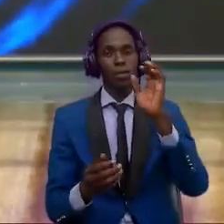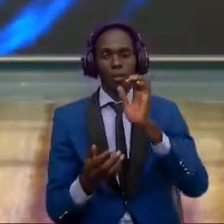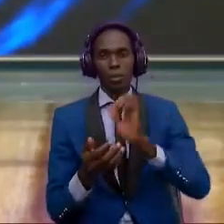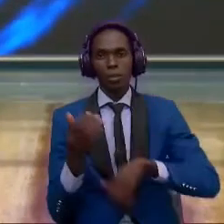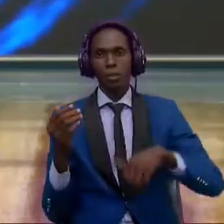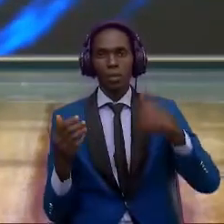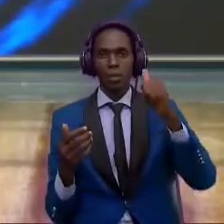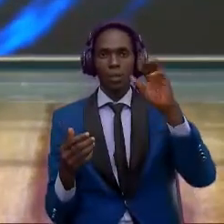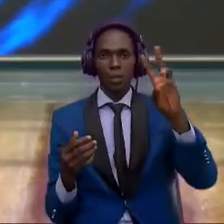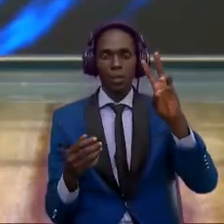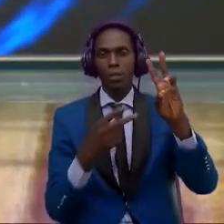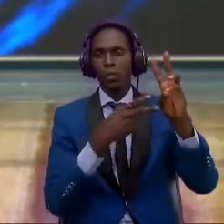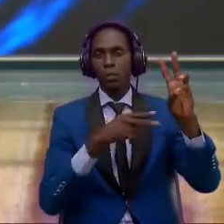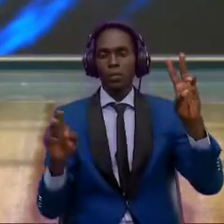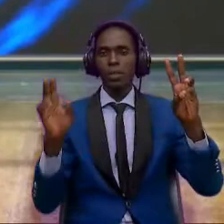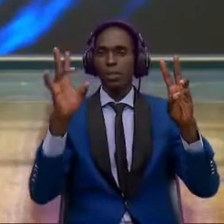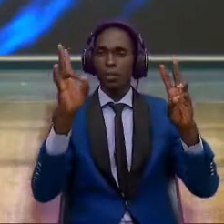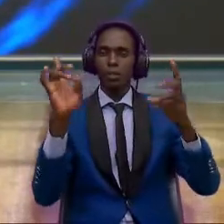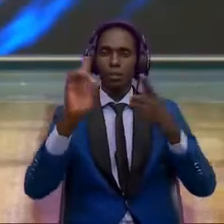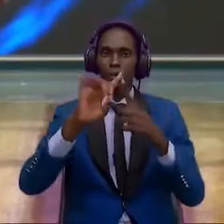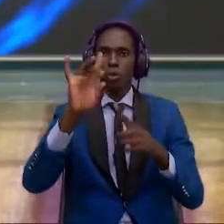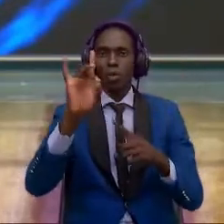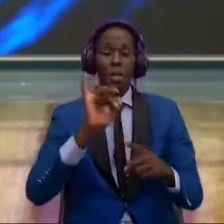now by the way, but